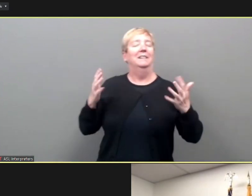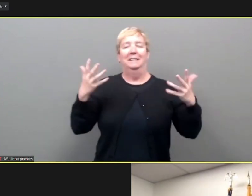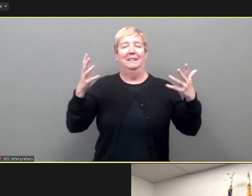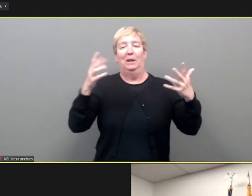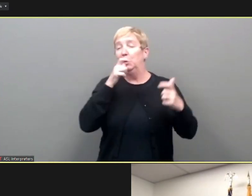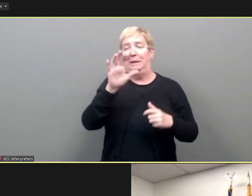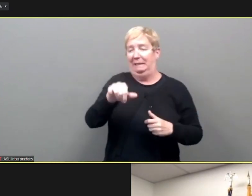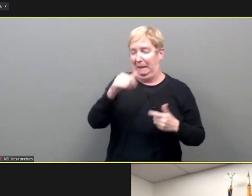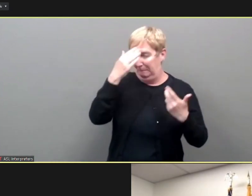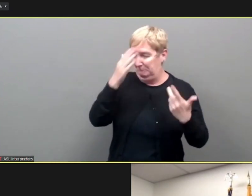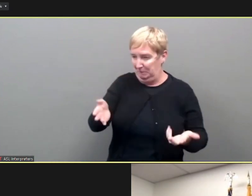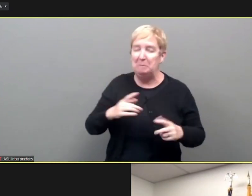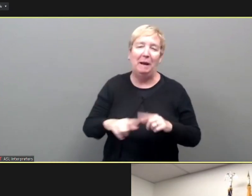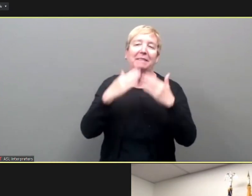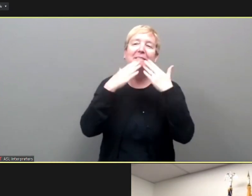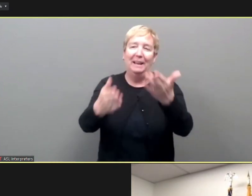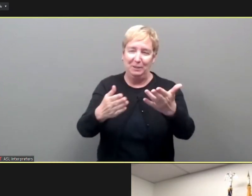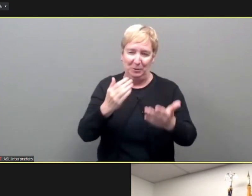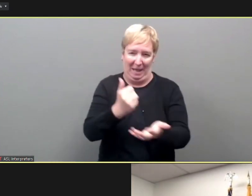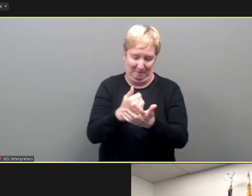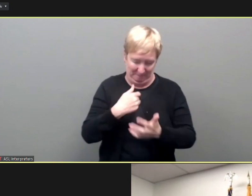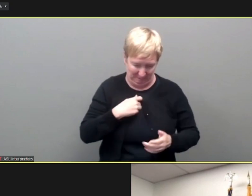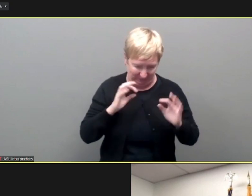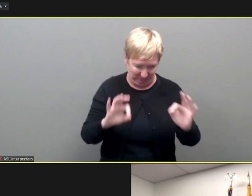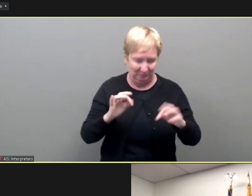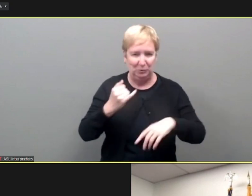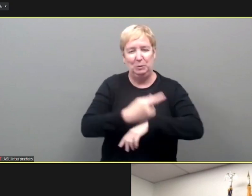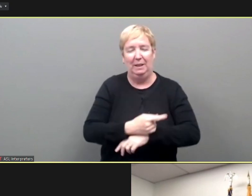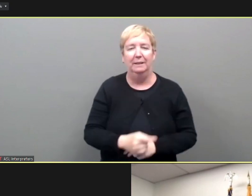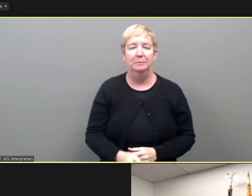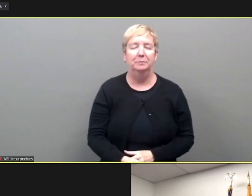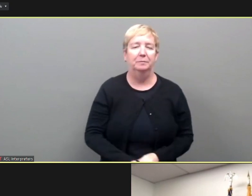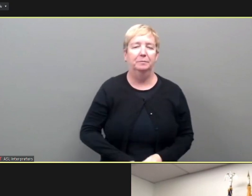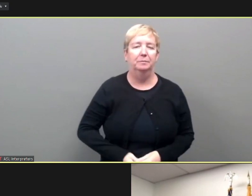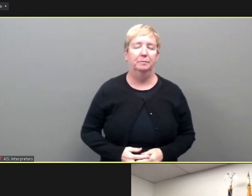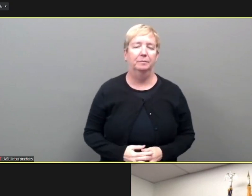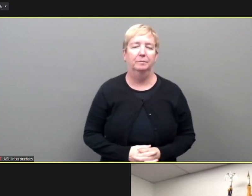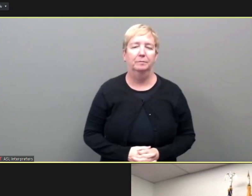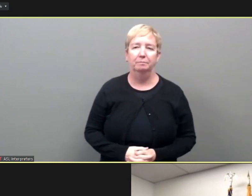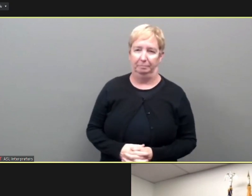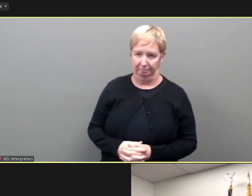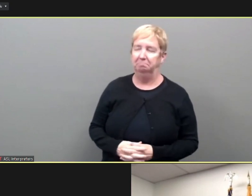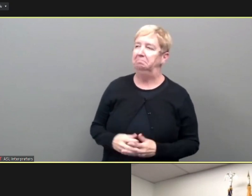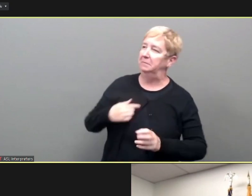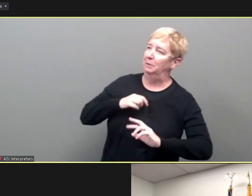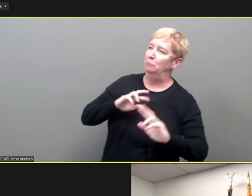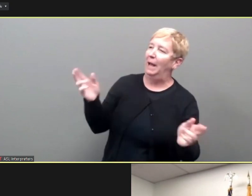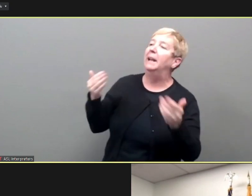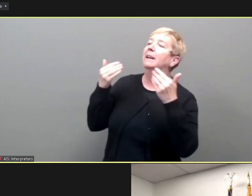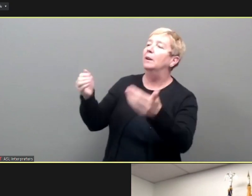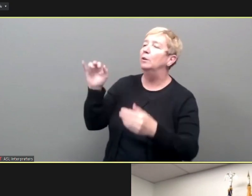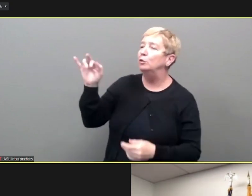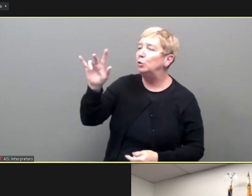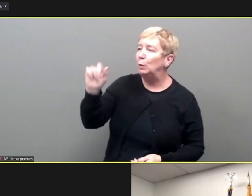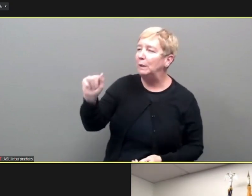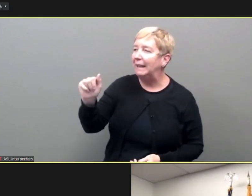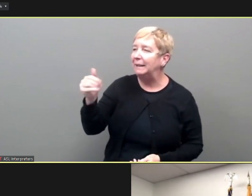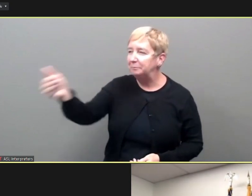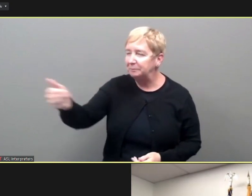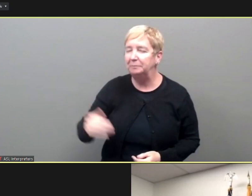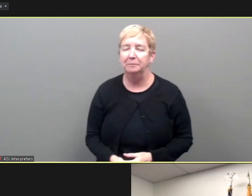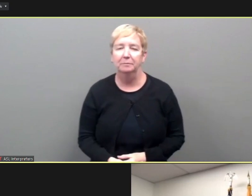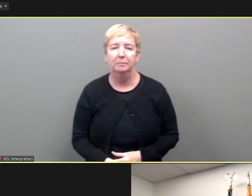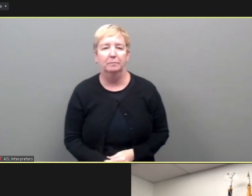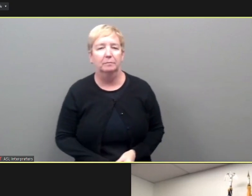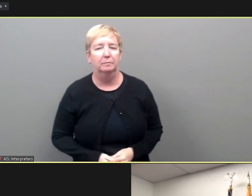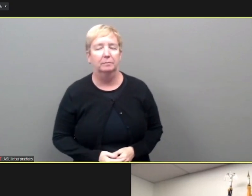members signed on without a name, thank you very much. It looks like I have the capabilities I need now. So Julia, you are now unmuted. Please, thanks so